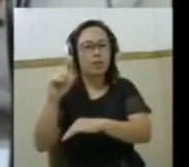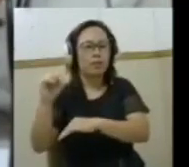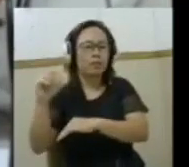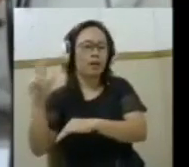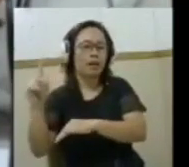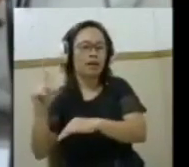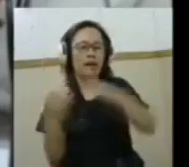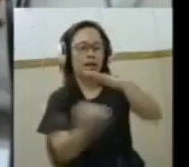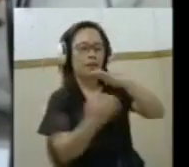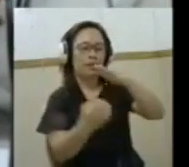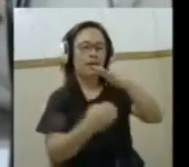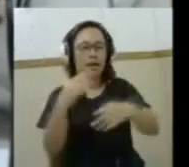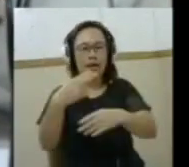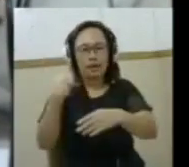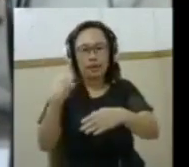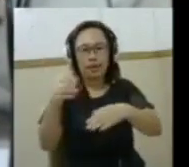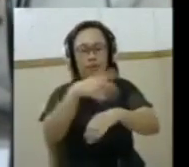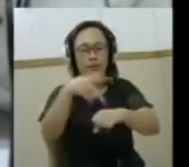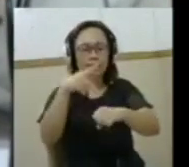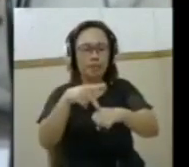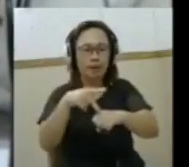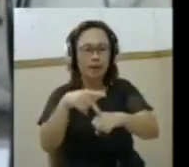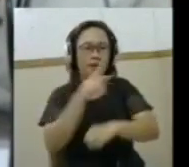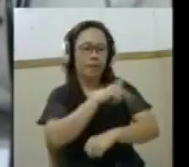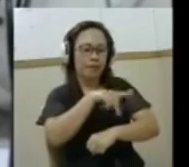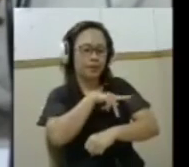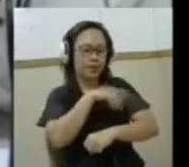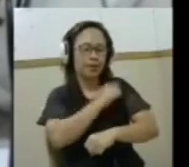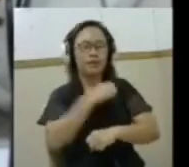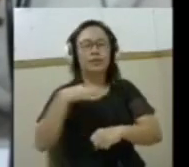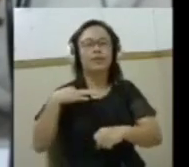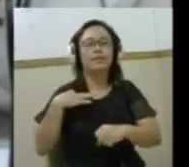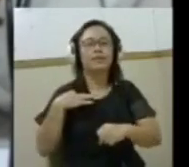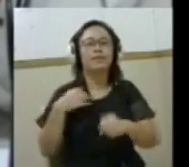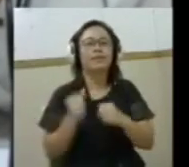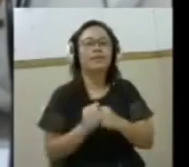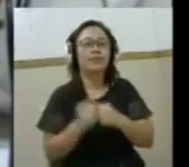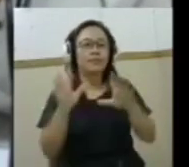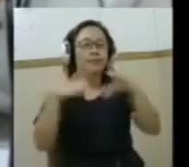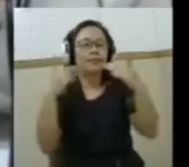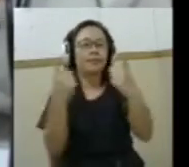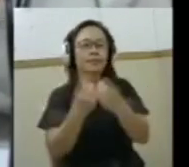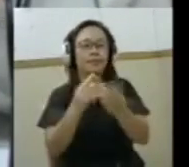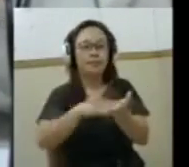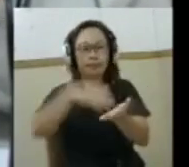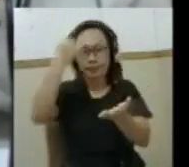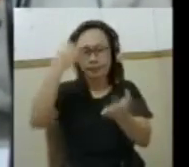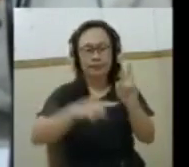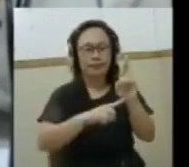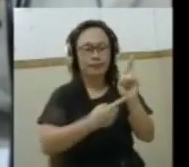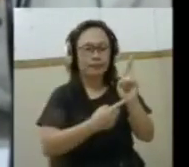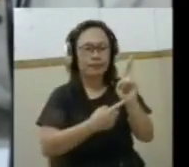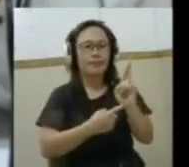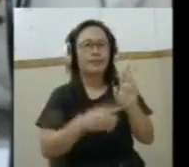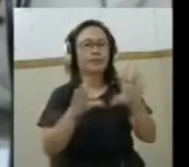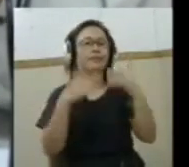secondary school principals. Personnel and staff of School Governance and Operations Division. Learning Resources Management